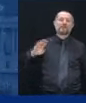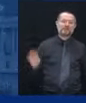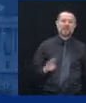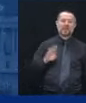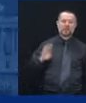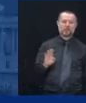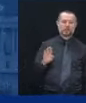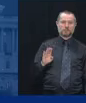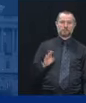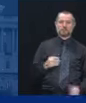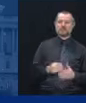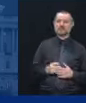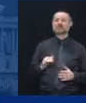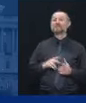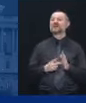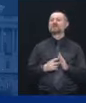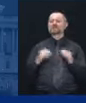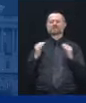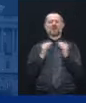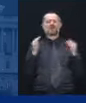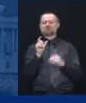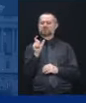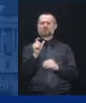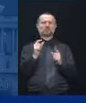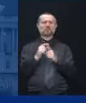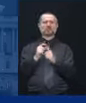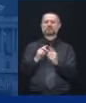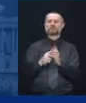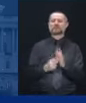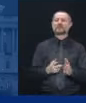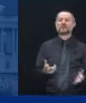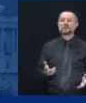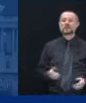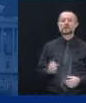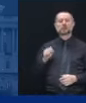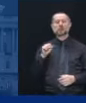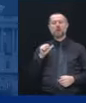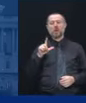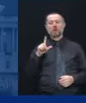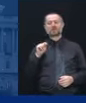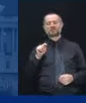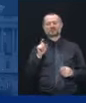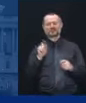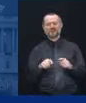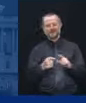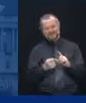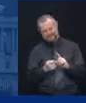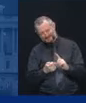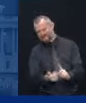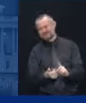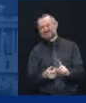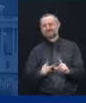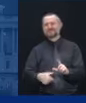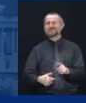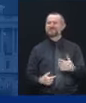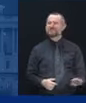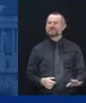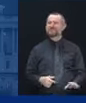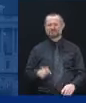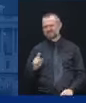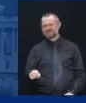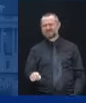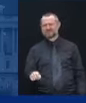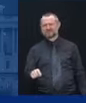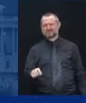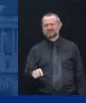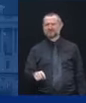Fairness also means repeal the unfair SALT assault, which when